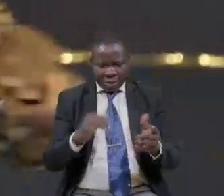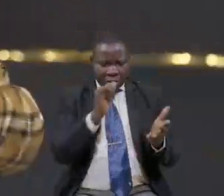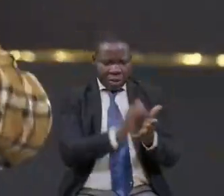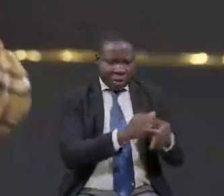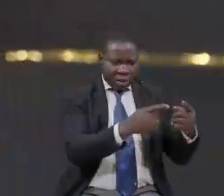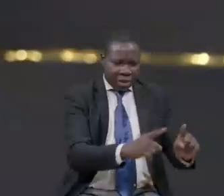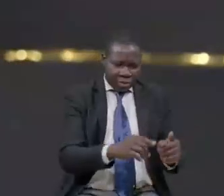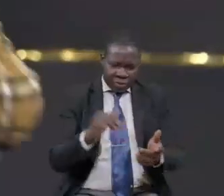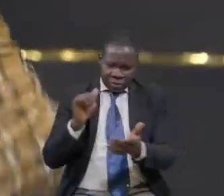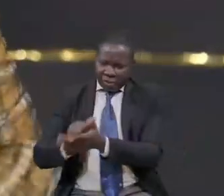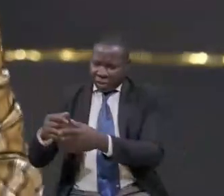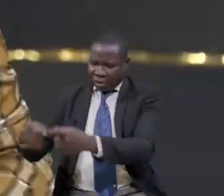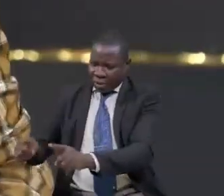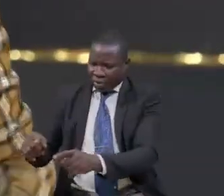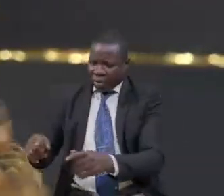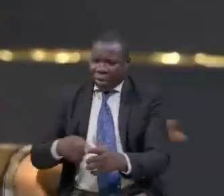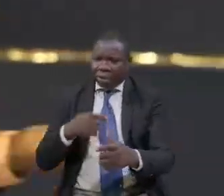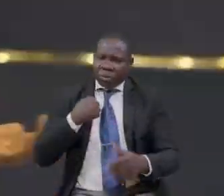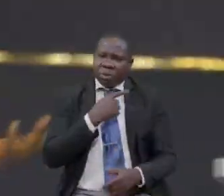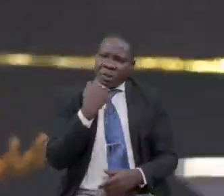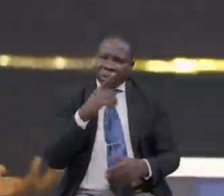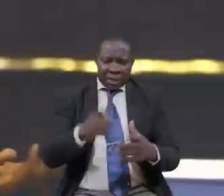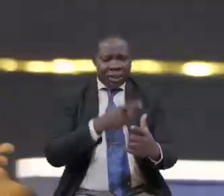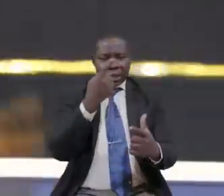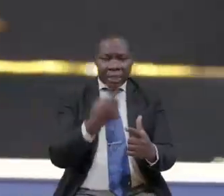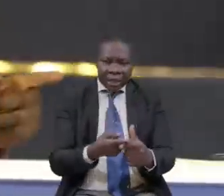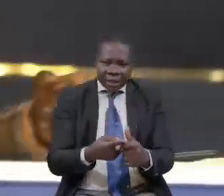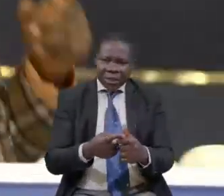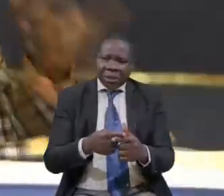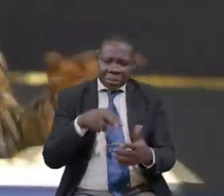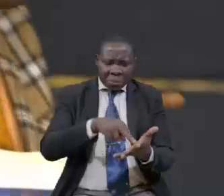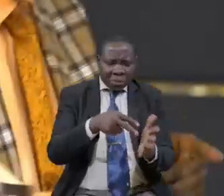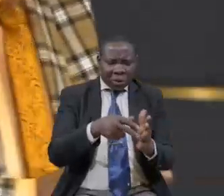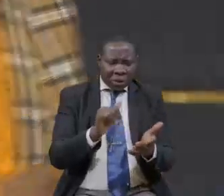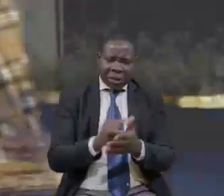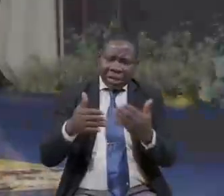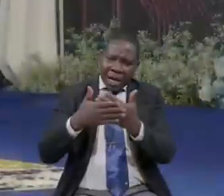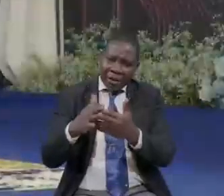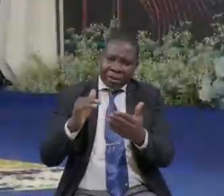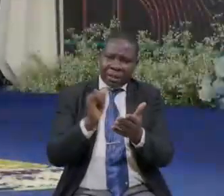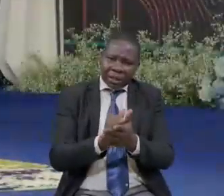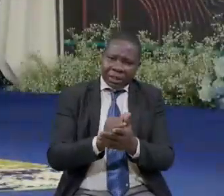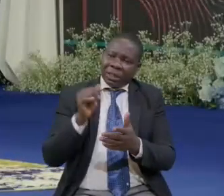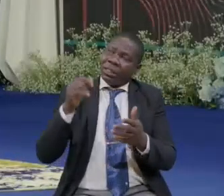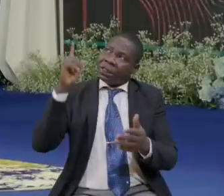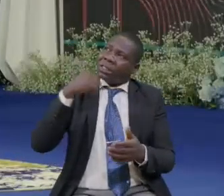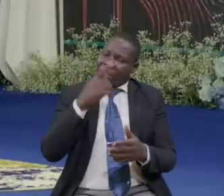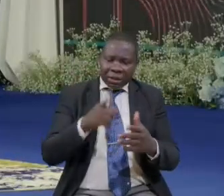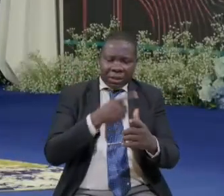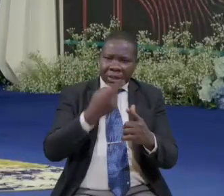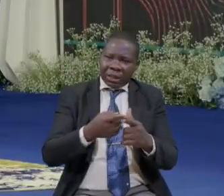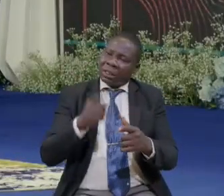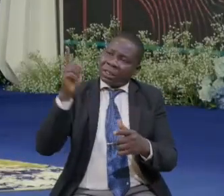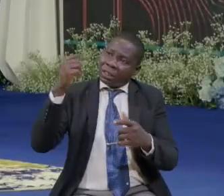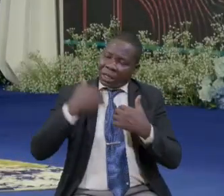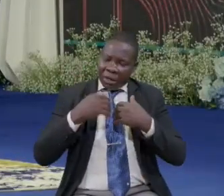say then, which means after that. He says then. He had said something before. He